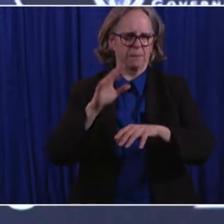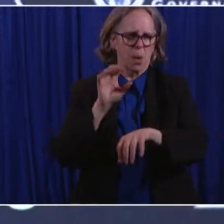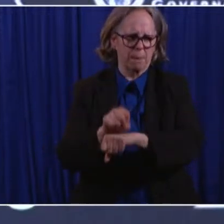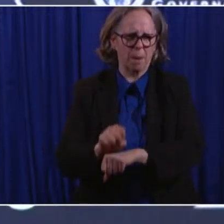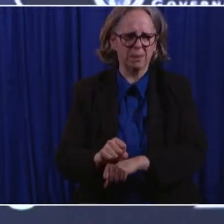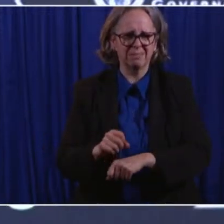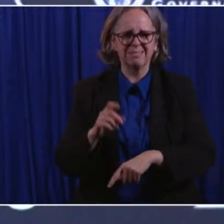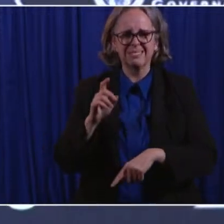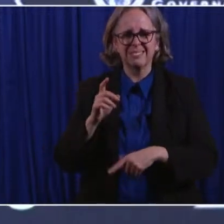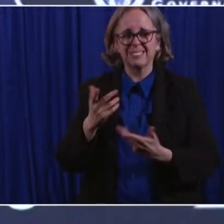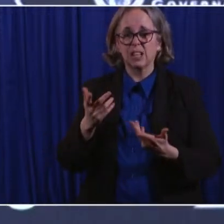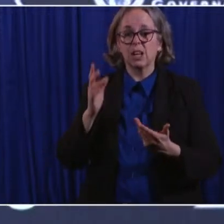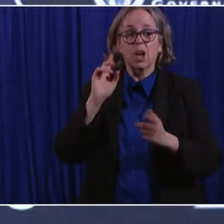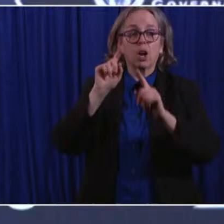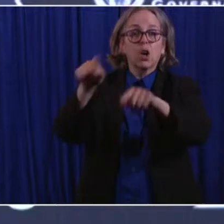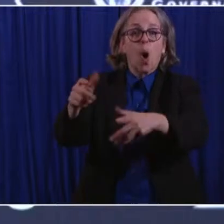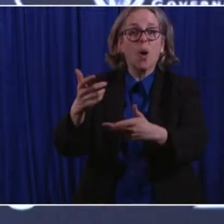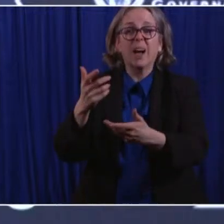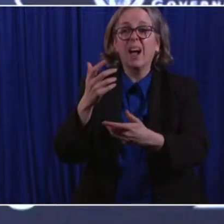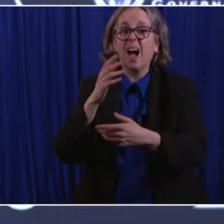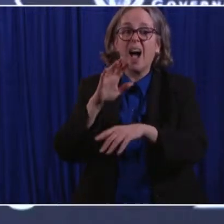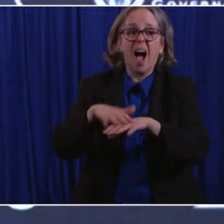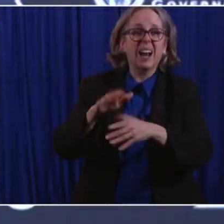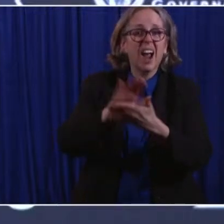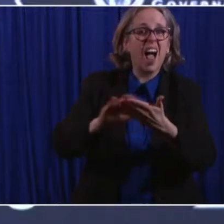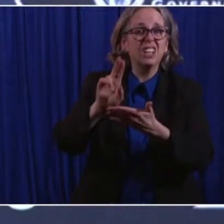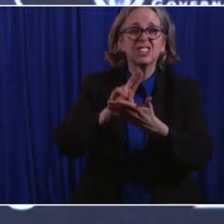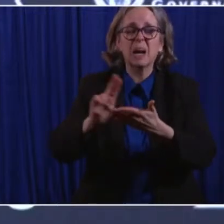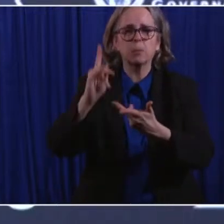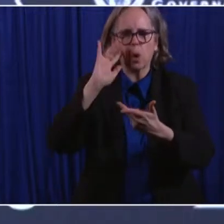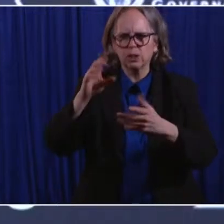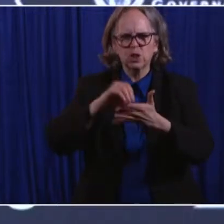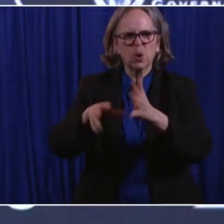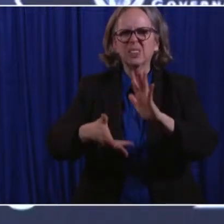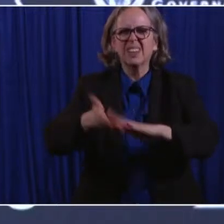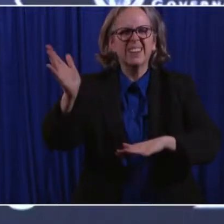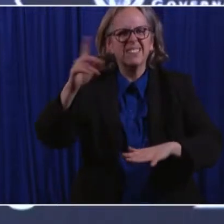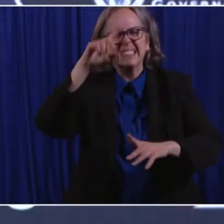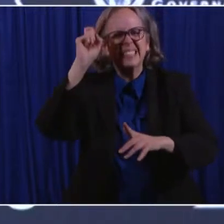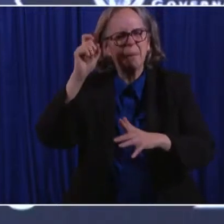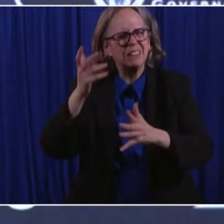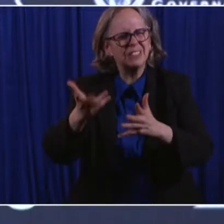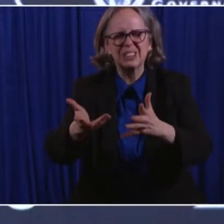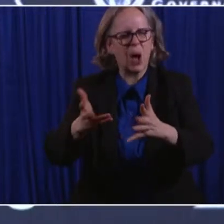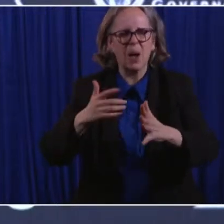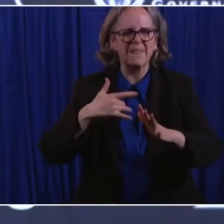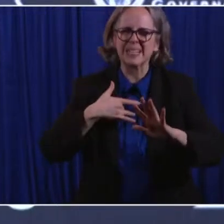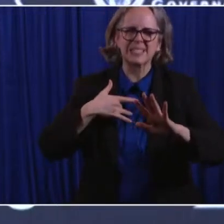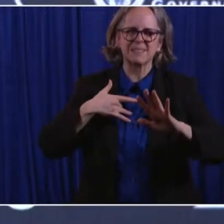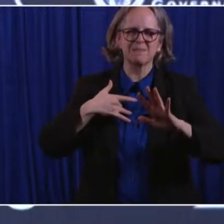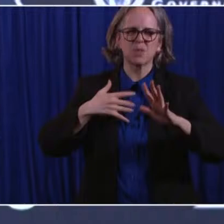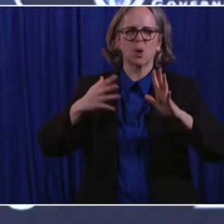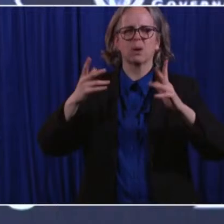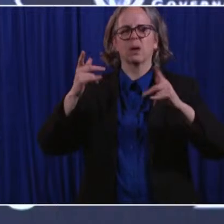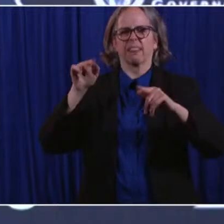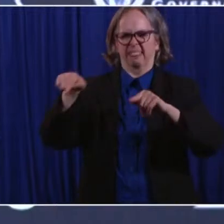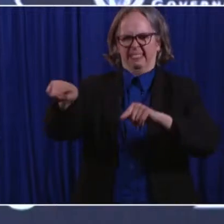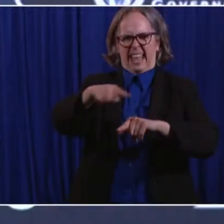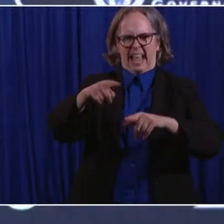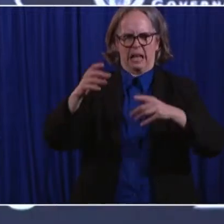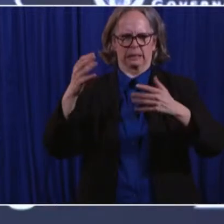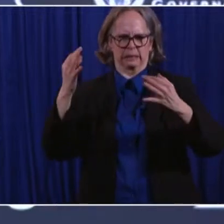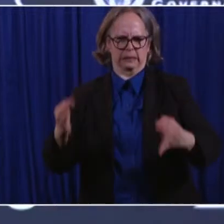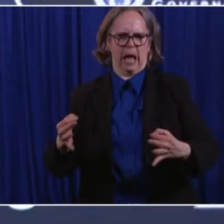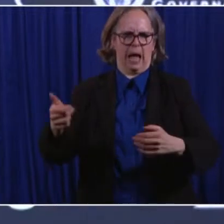will be gone. But we hope that the students will sign up on their own and get the vaccine on their own. While this age